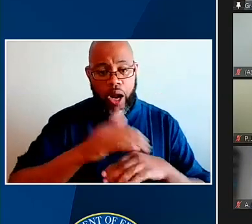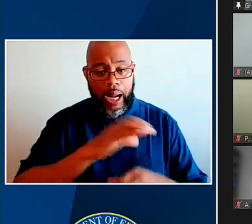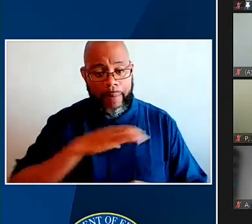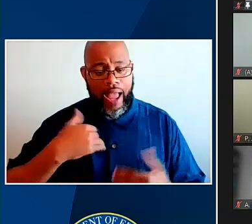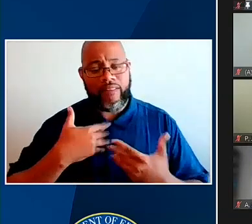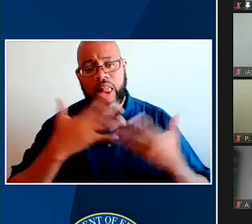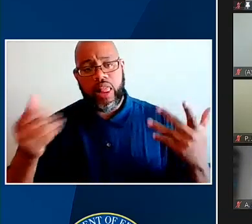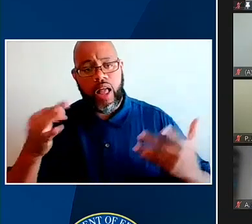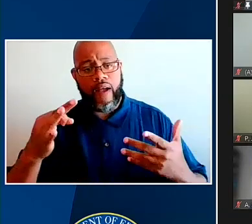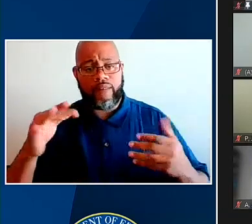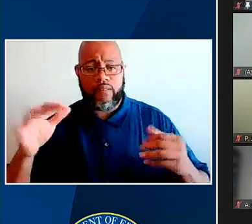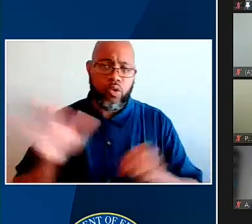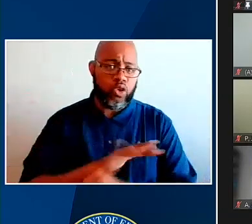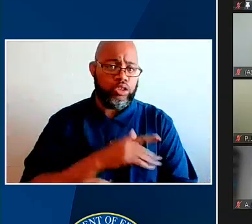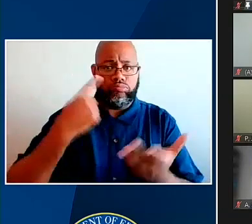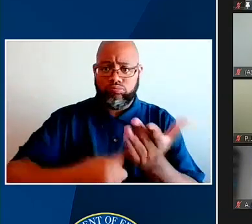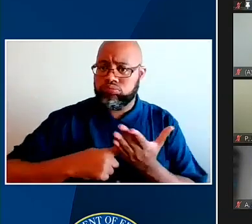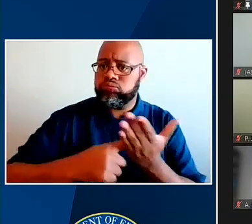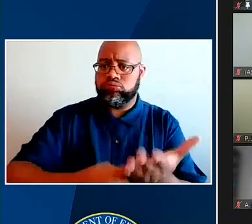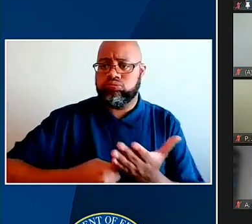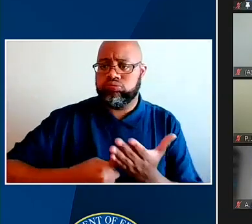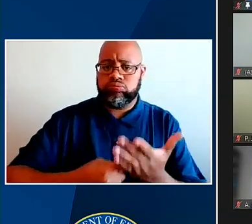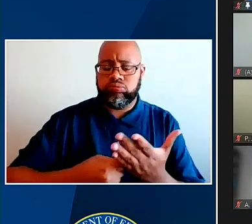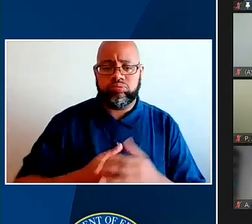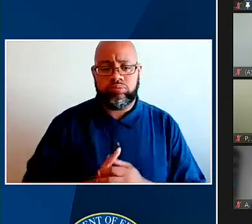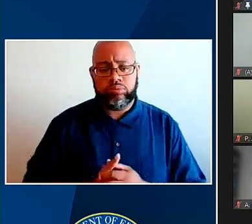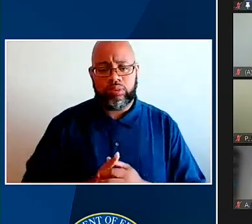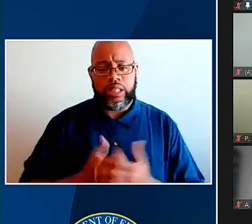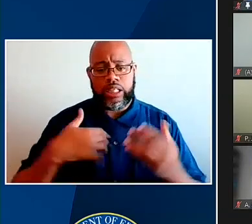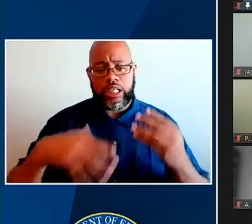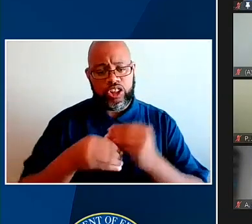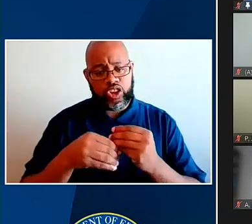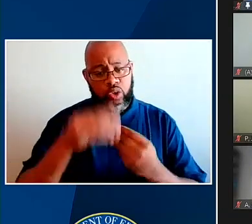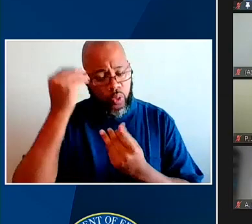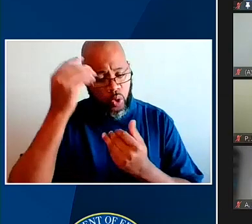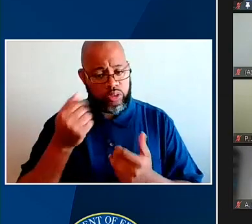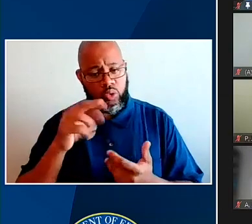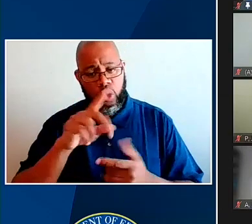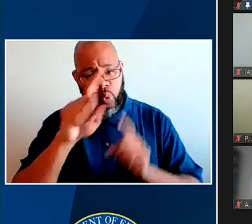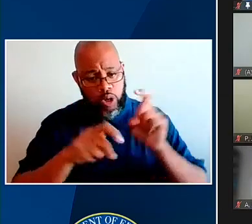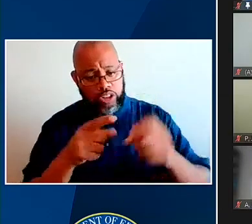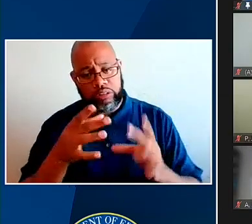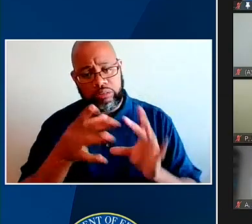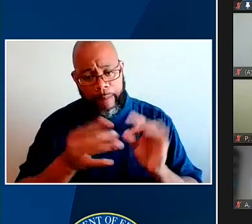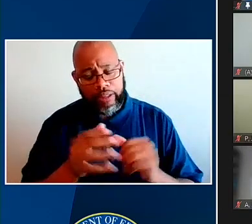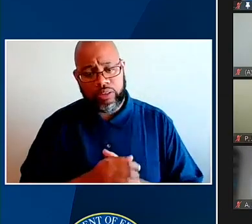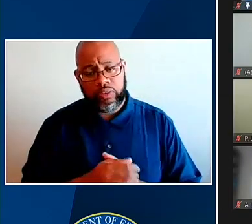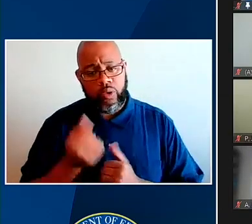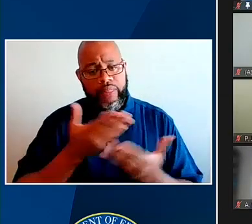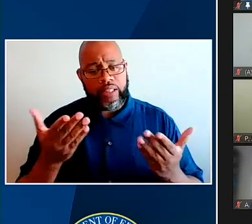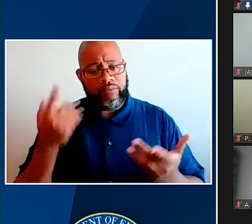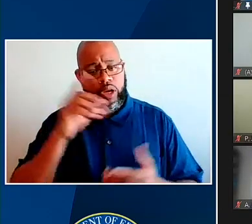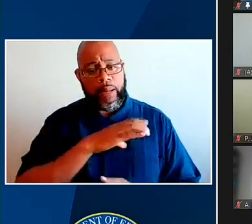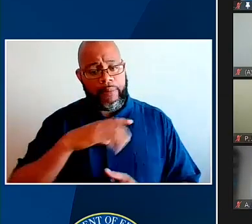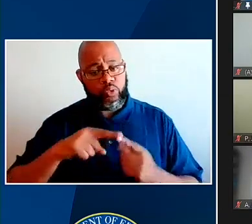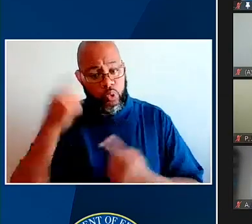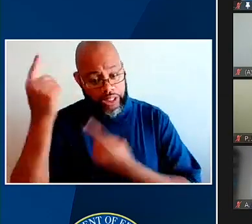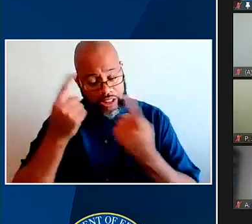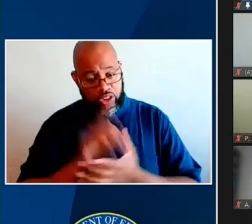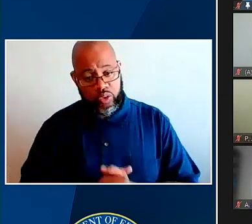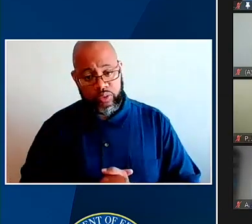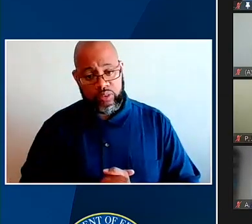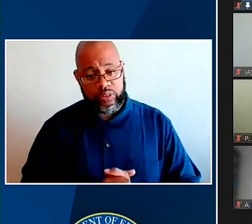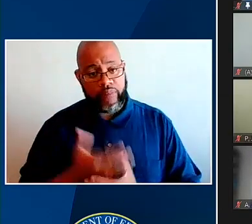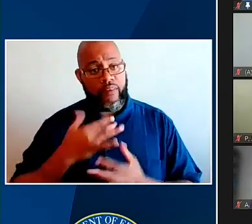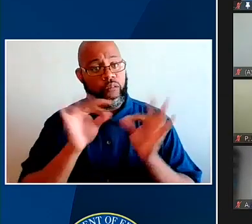lot of robust dialogue today. So if anyone has any additional thoughts or questions or comments or things for the committee to consider, feel